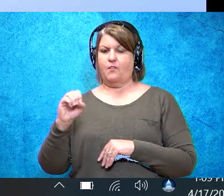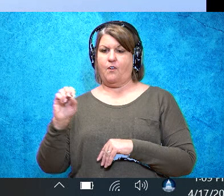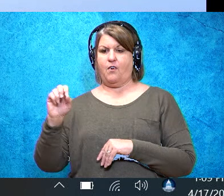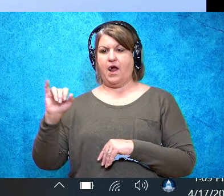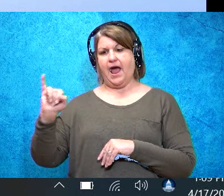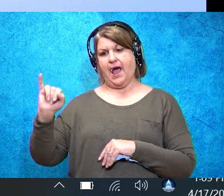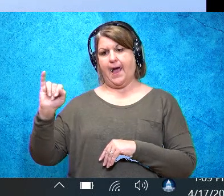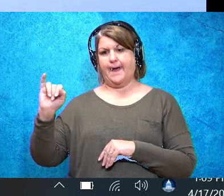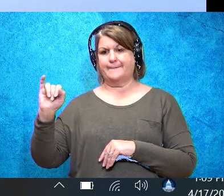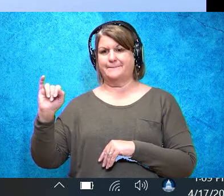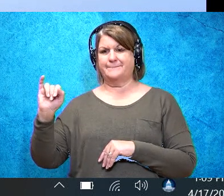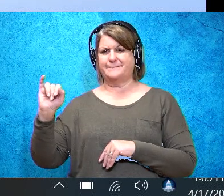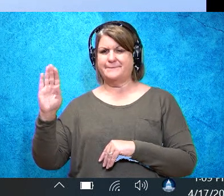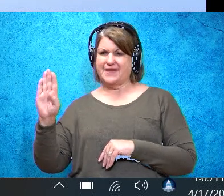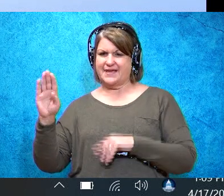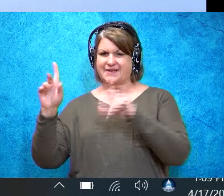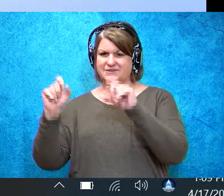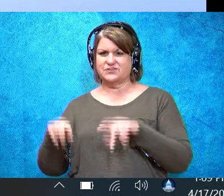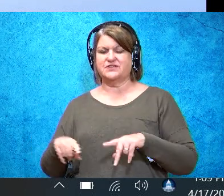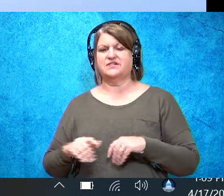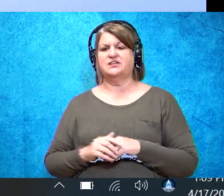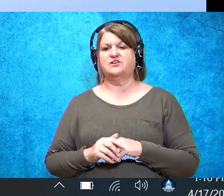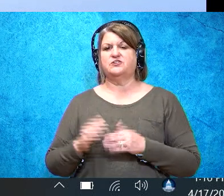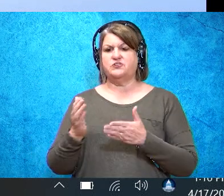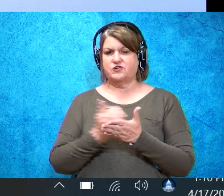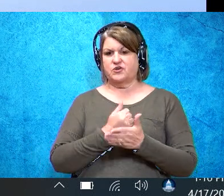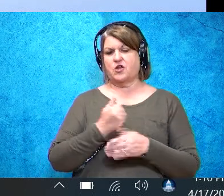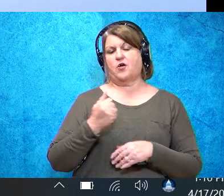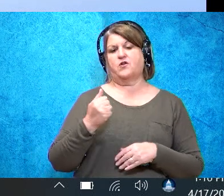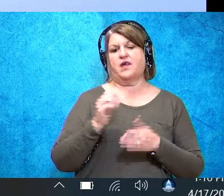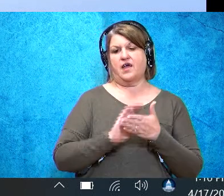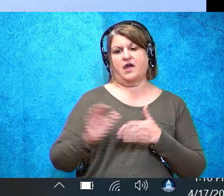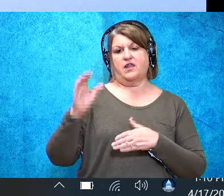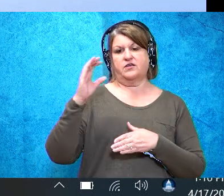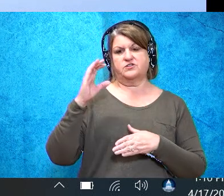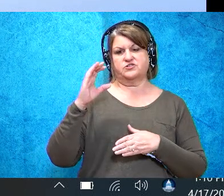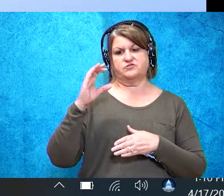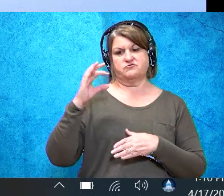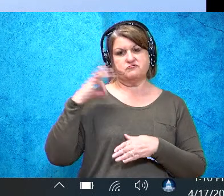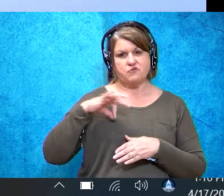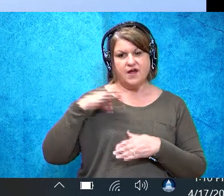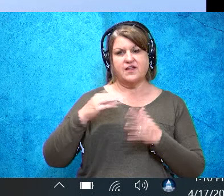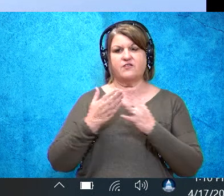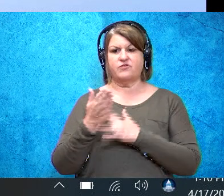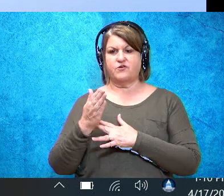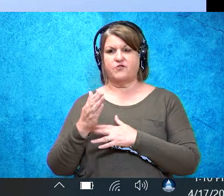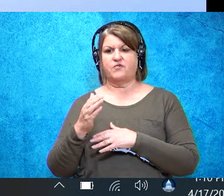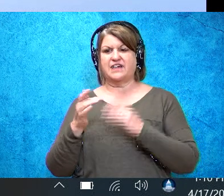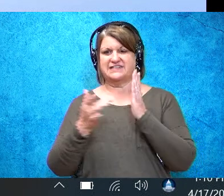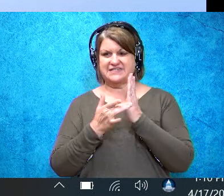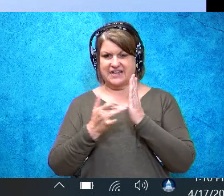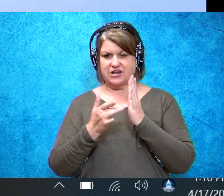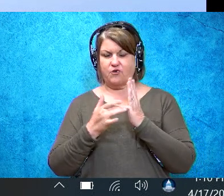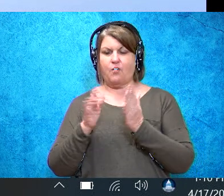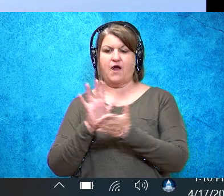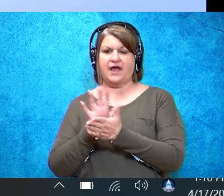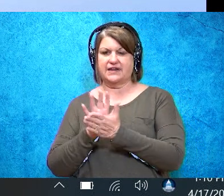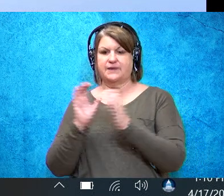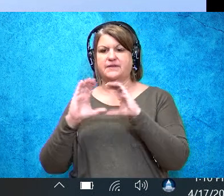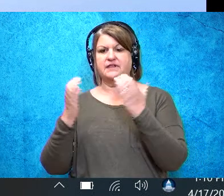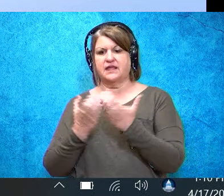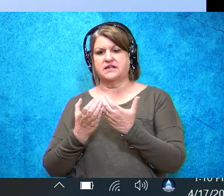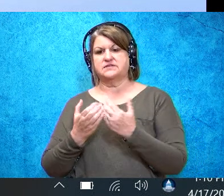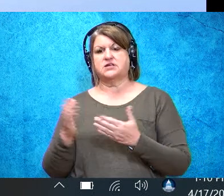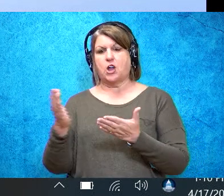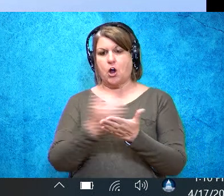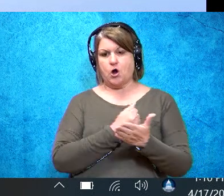dual enrollment course, and that can be a technical or academic course. You may earn a credential or